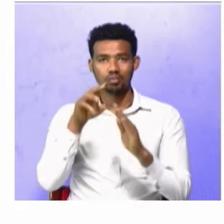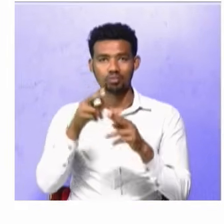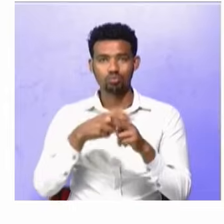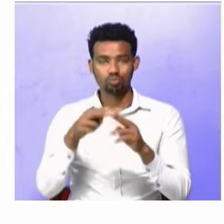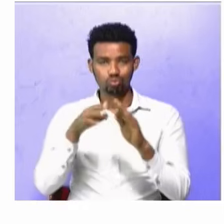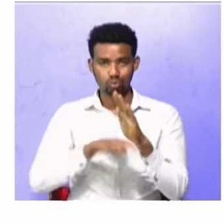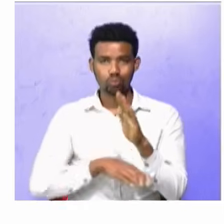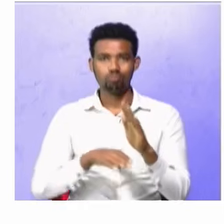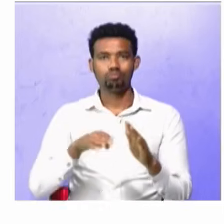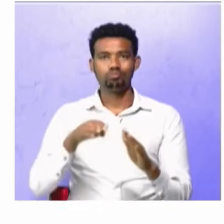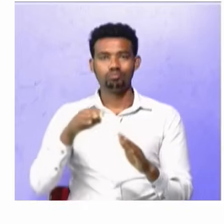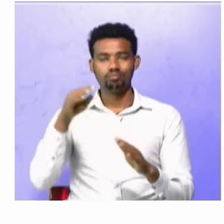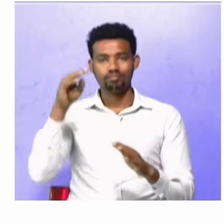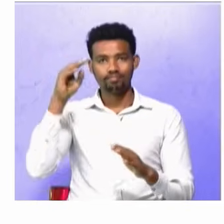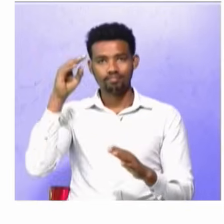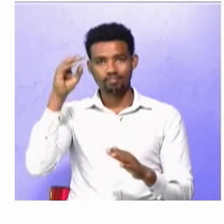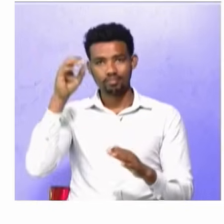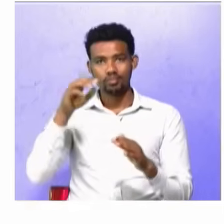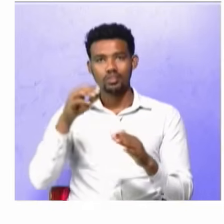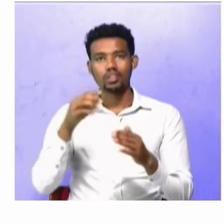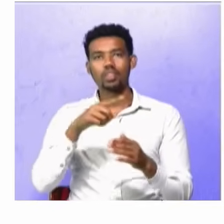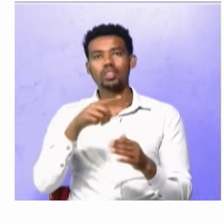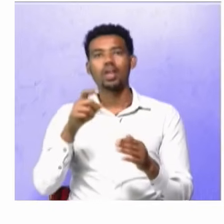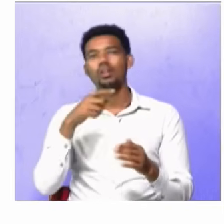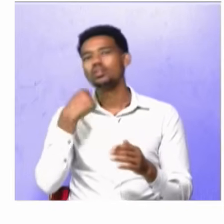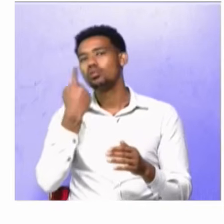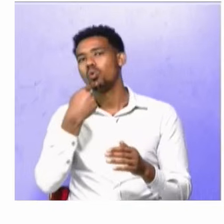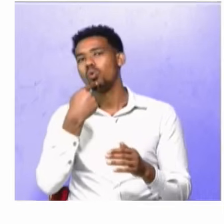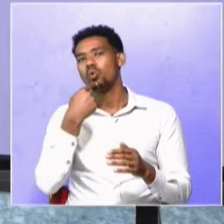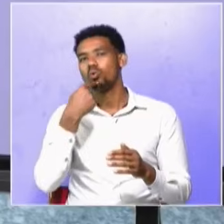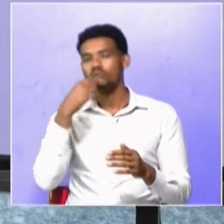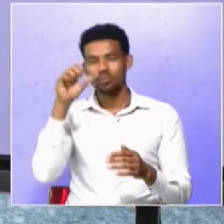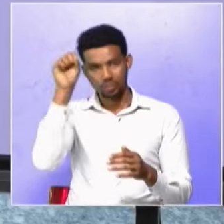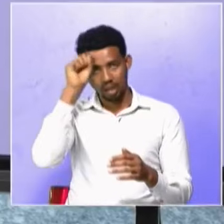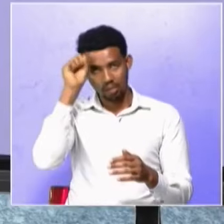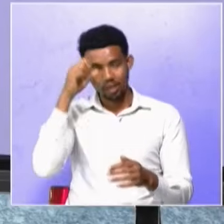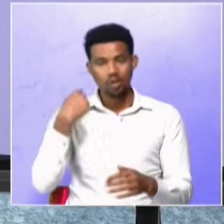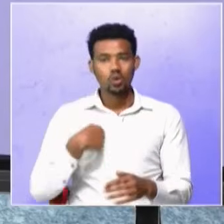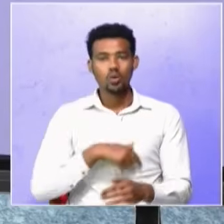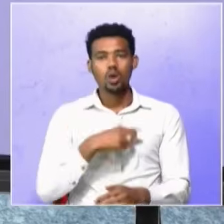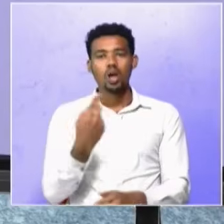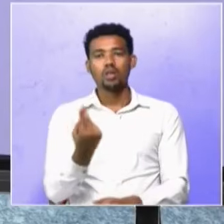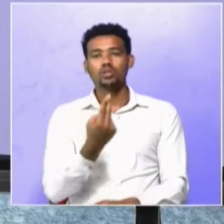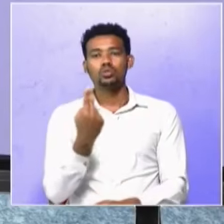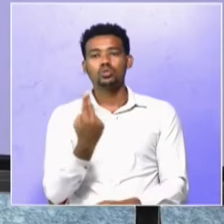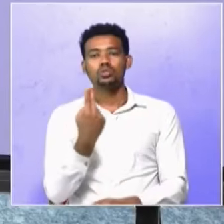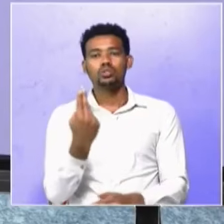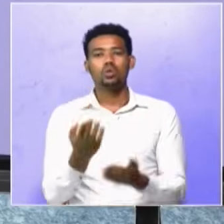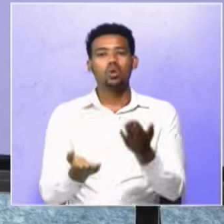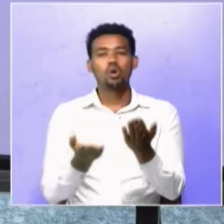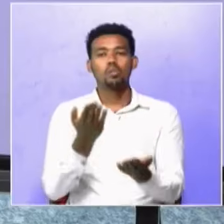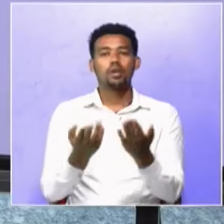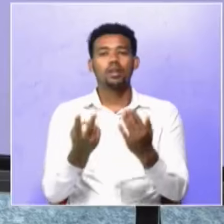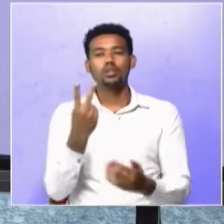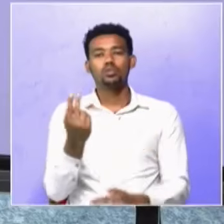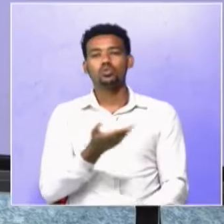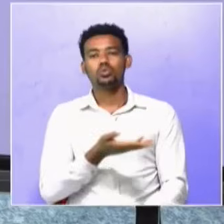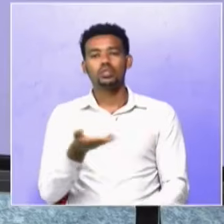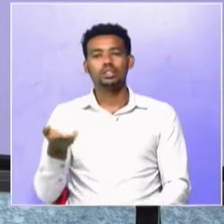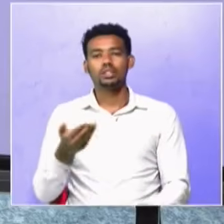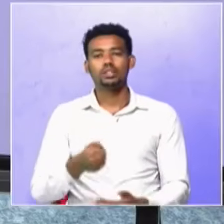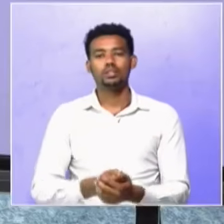So easily, students, here is shorter, and we are using Zan because we are comparing two